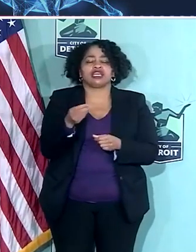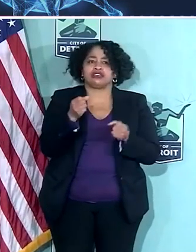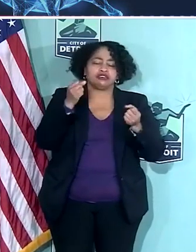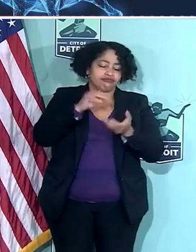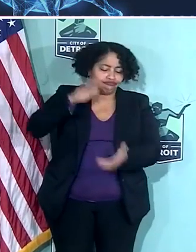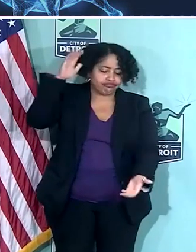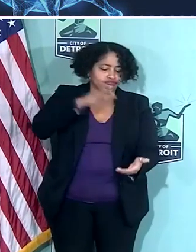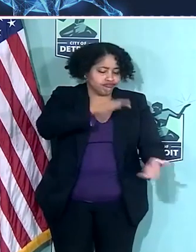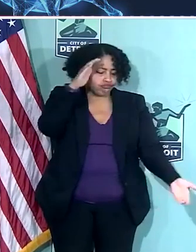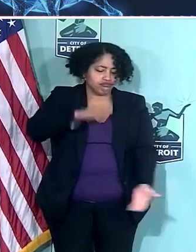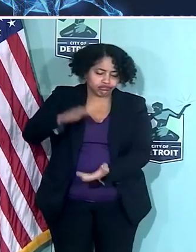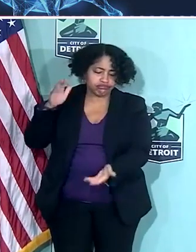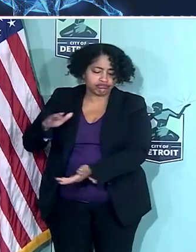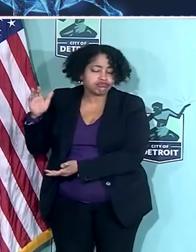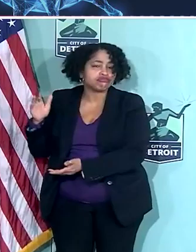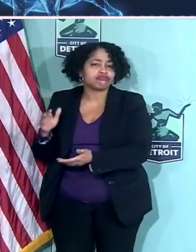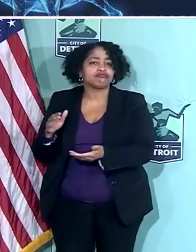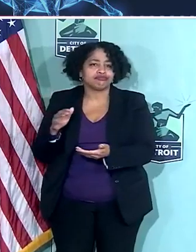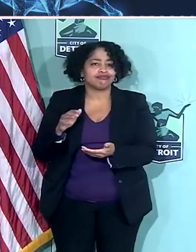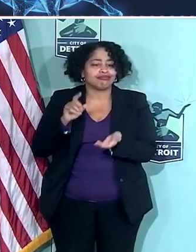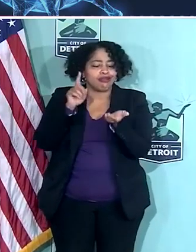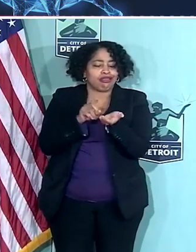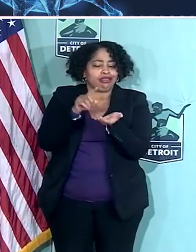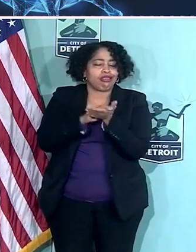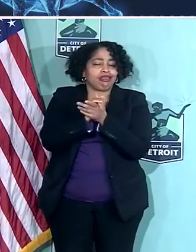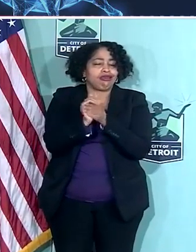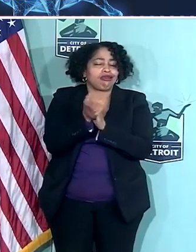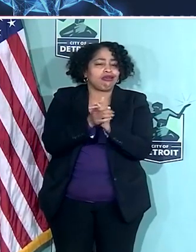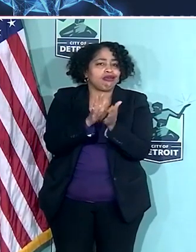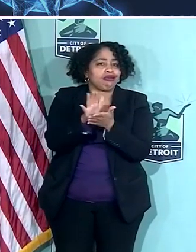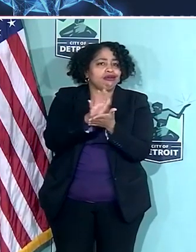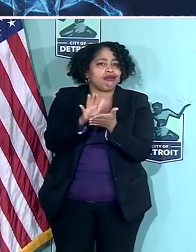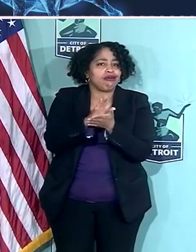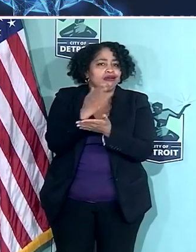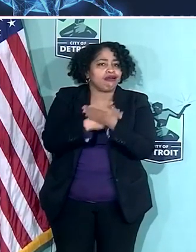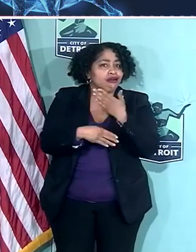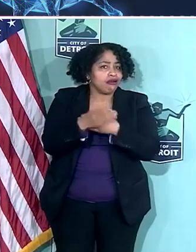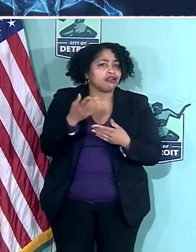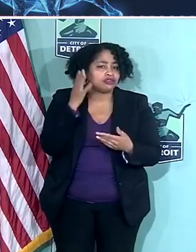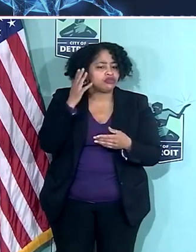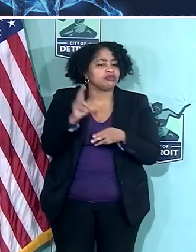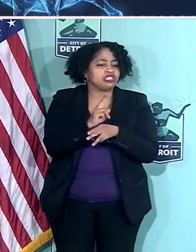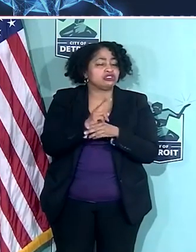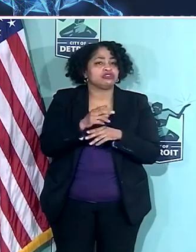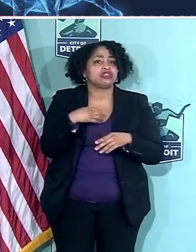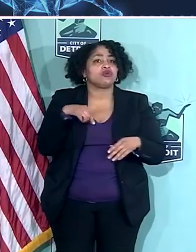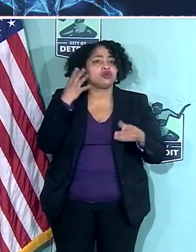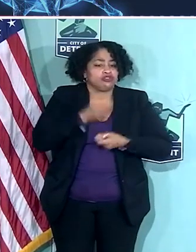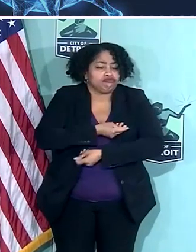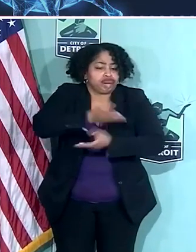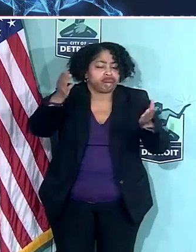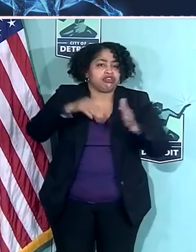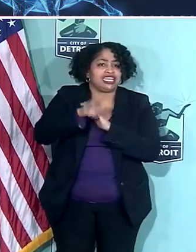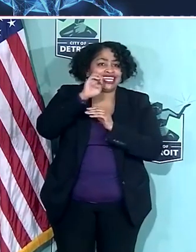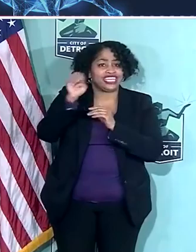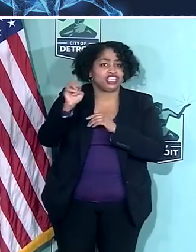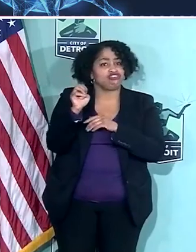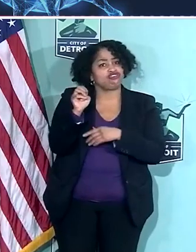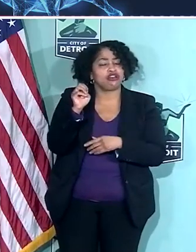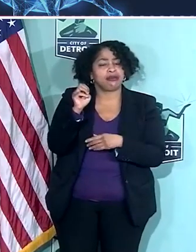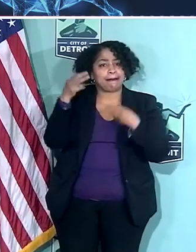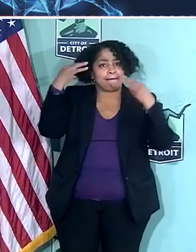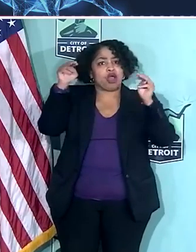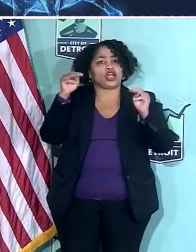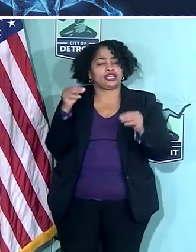bottles, for the sanitizer to be used. The distribution will be at Easter Market, and it'll be staffed by DT